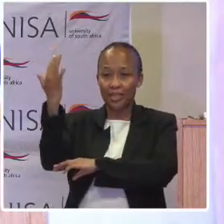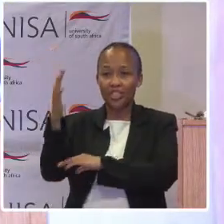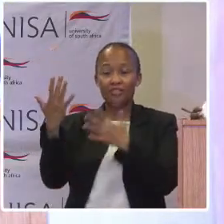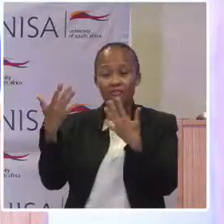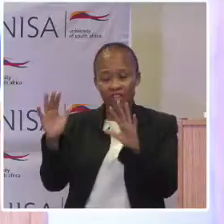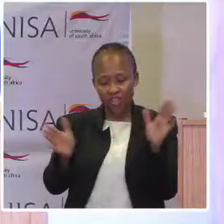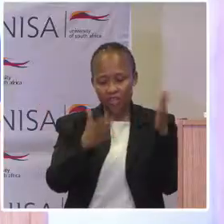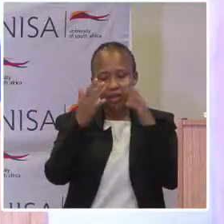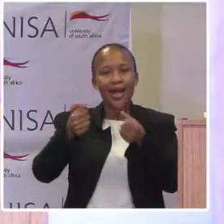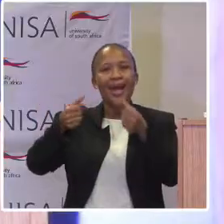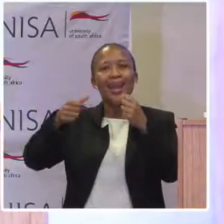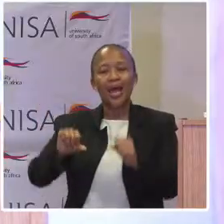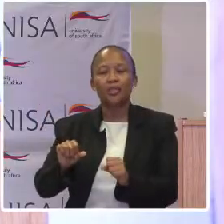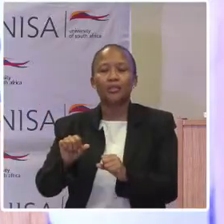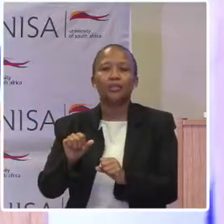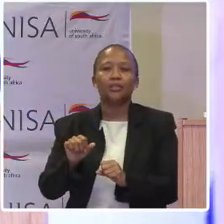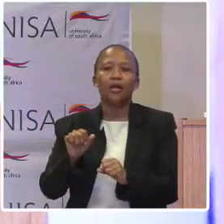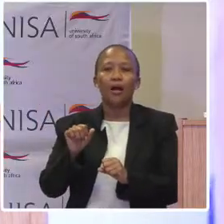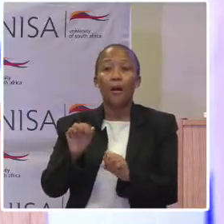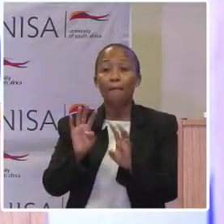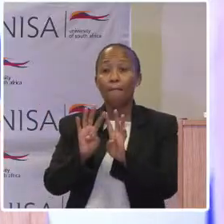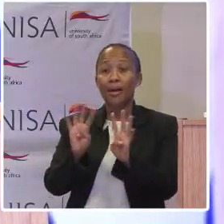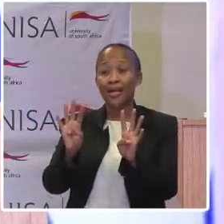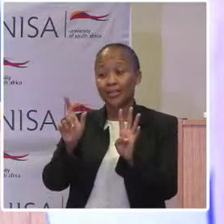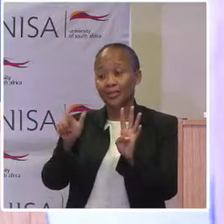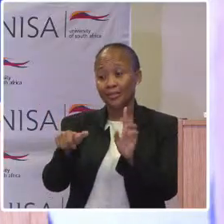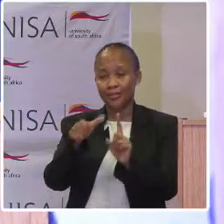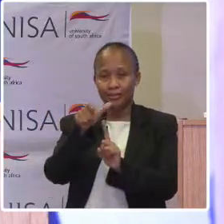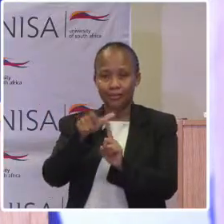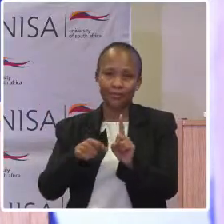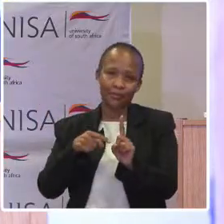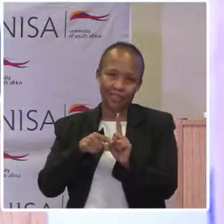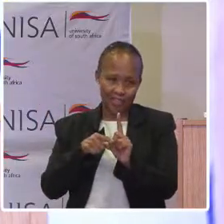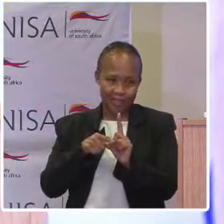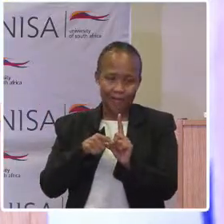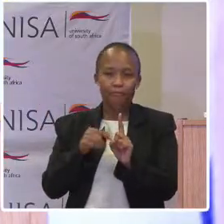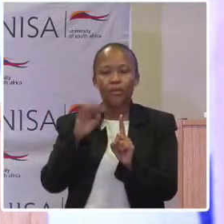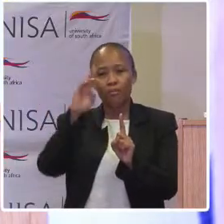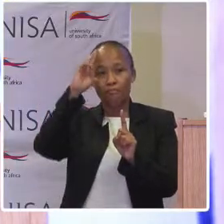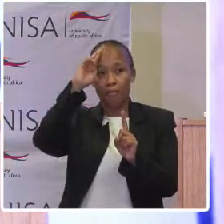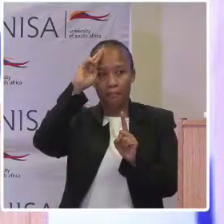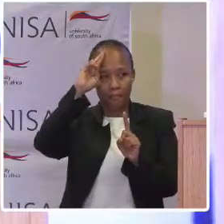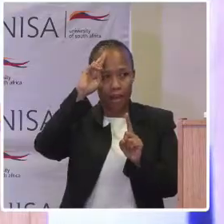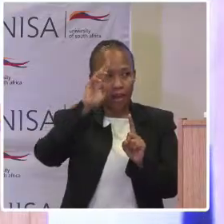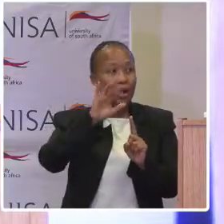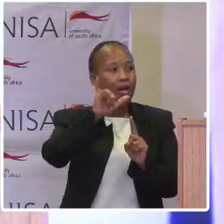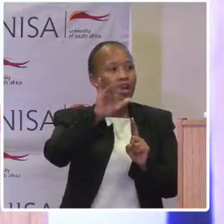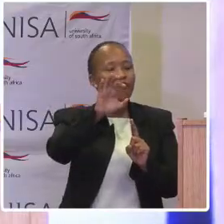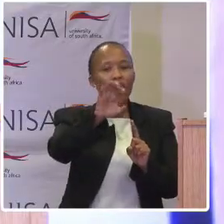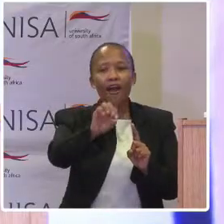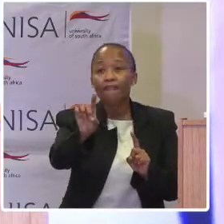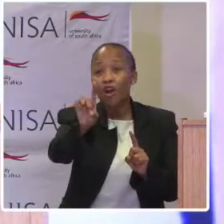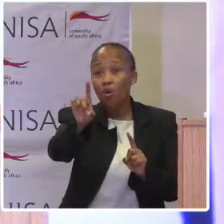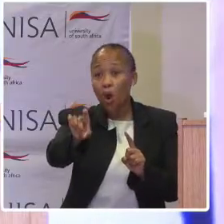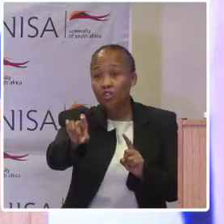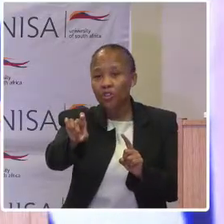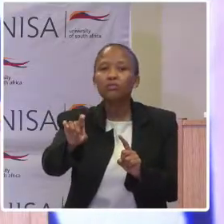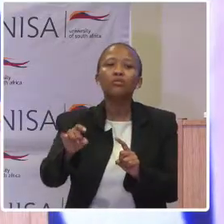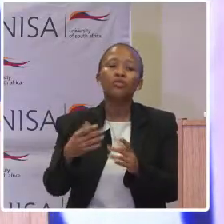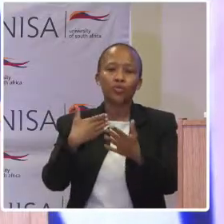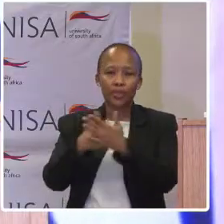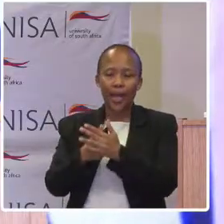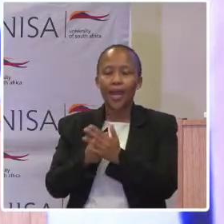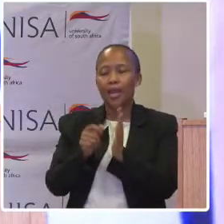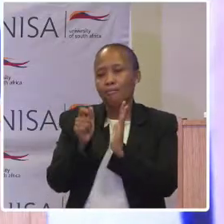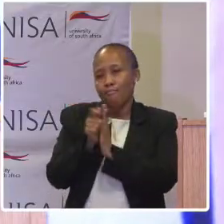next panelist. Just a reminder, if you've got any question, just write it down